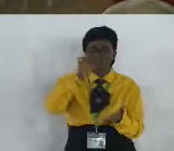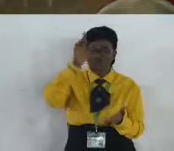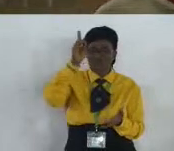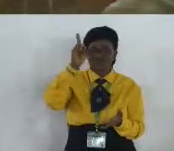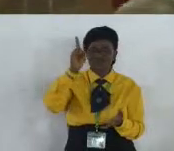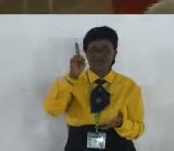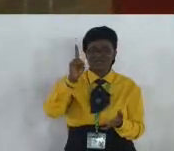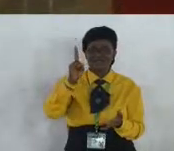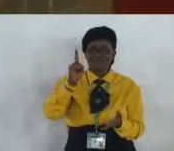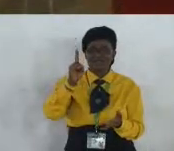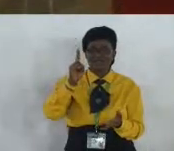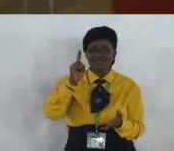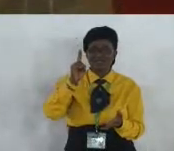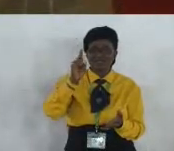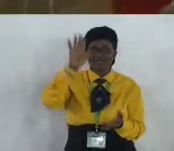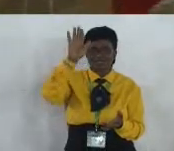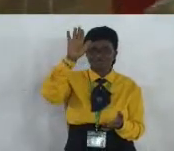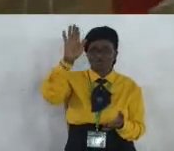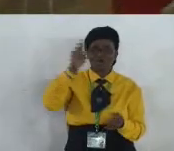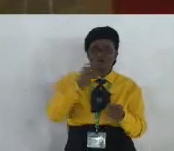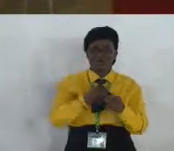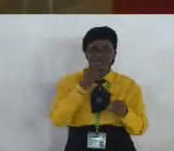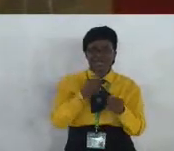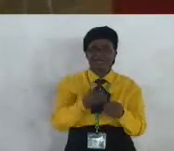May your name be glorified.